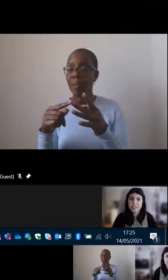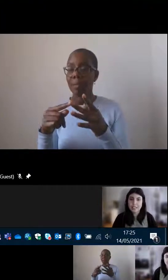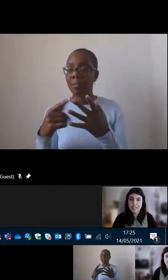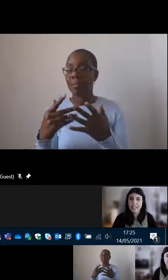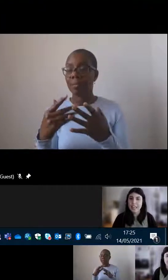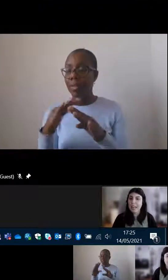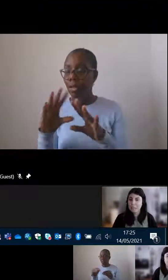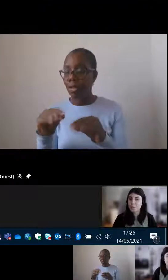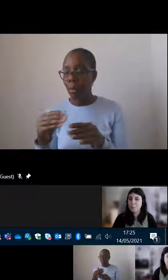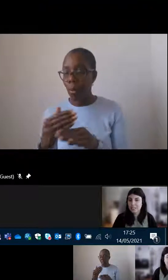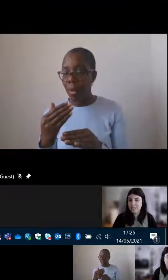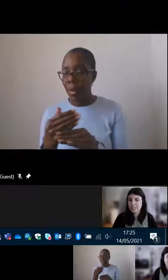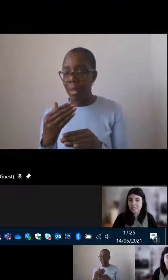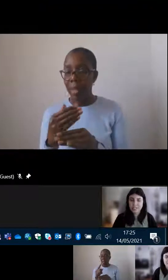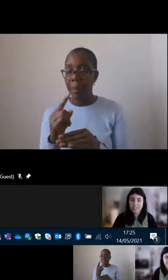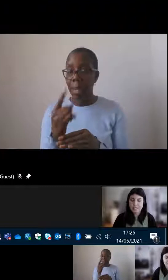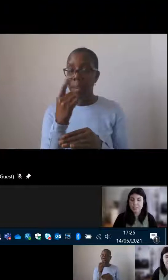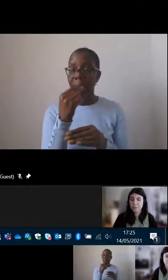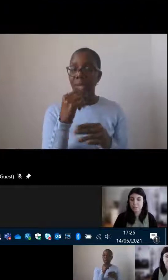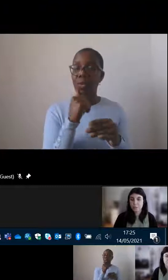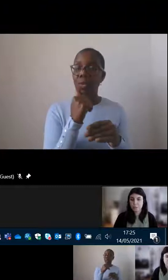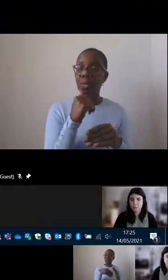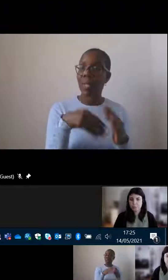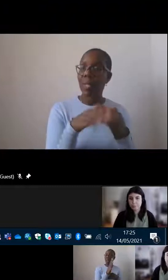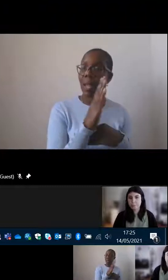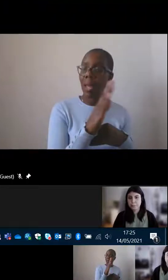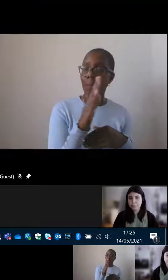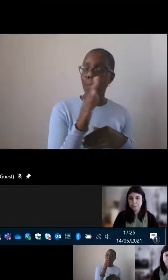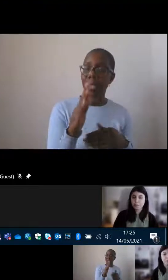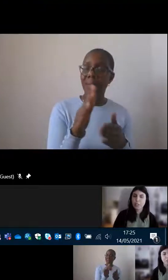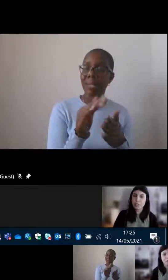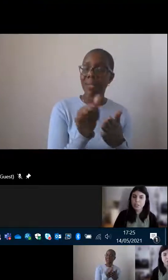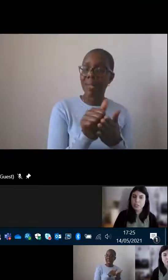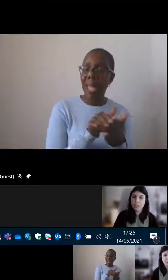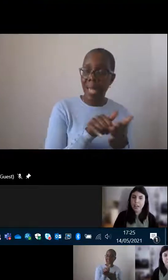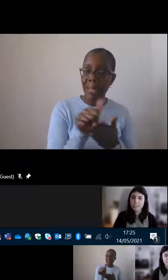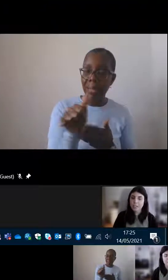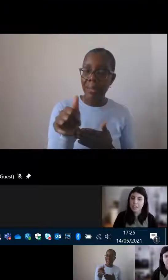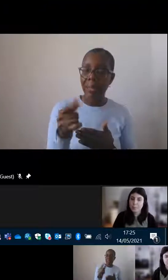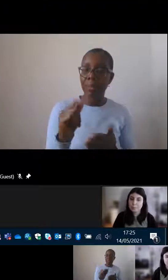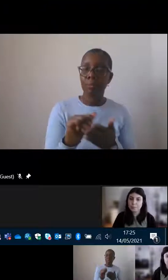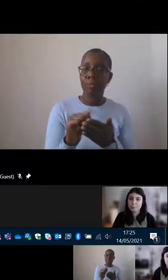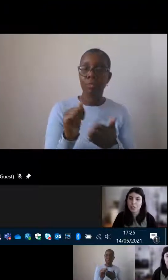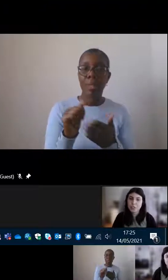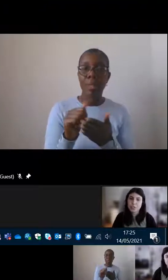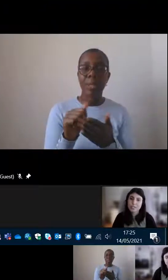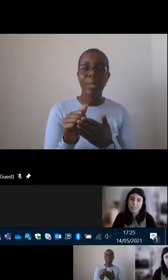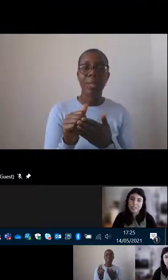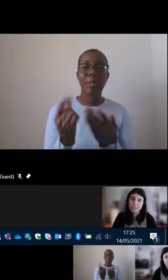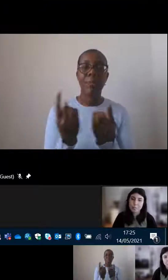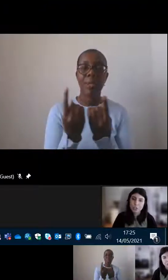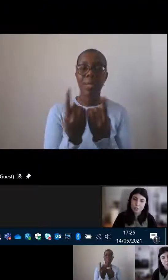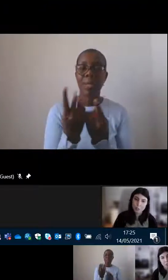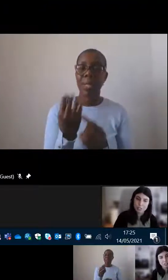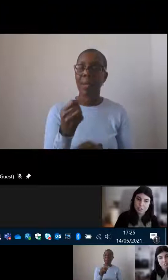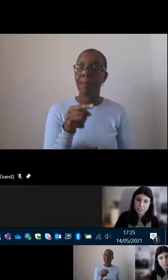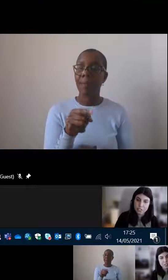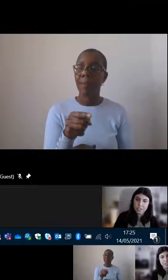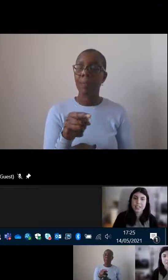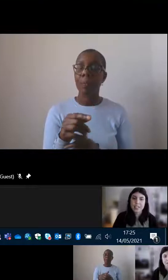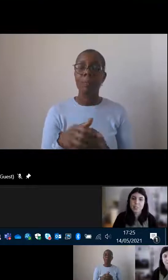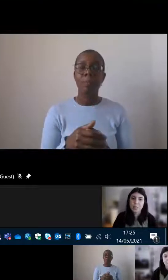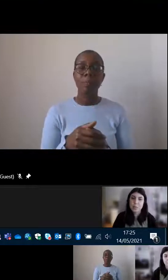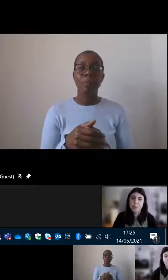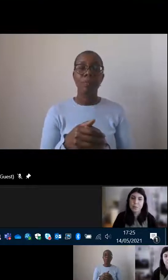well. Scanning and printing facilities, which is brilliant. They also have courses and